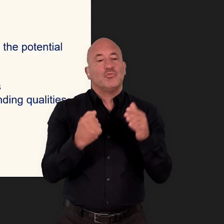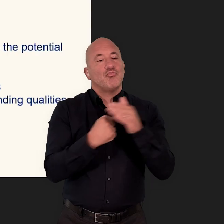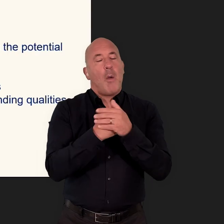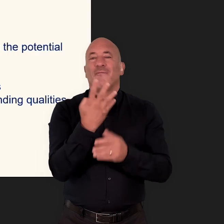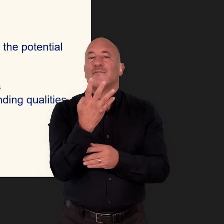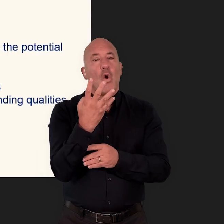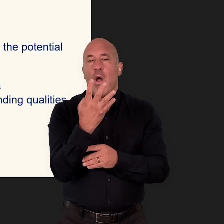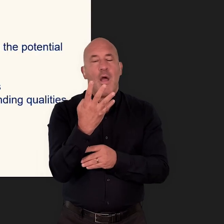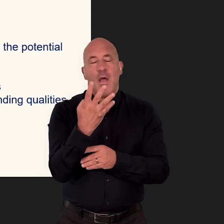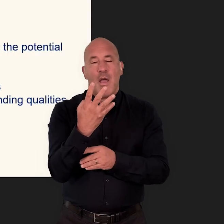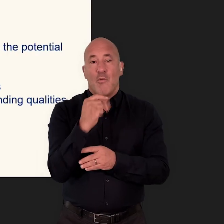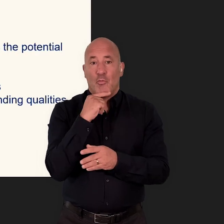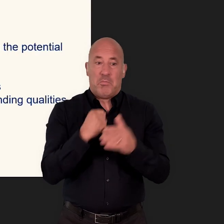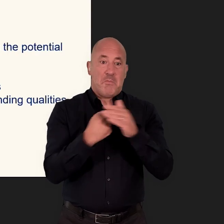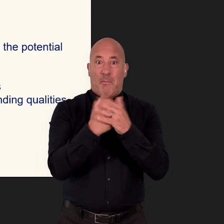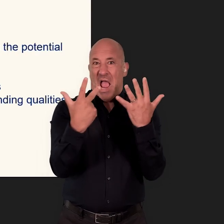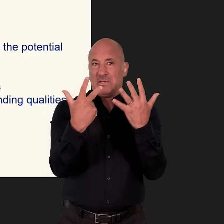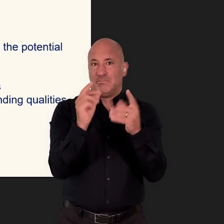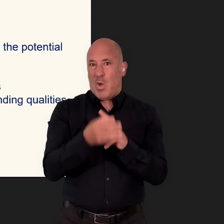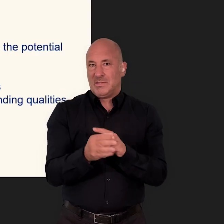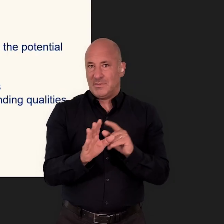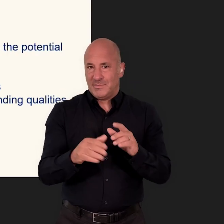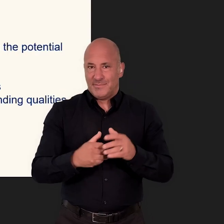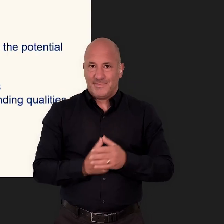it is out of 8 rather than 4.